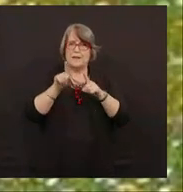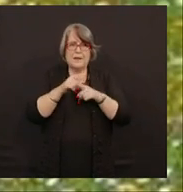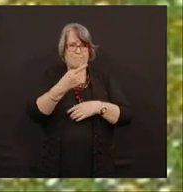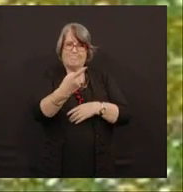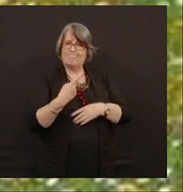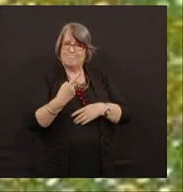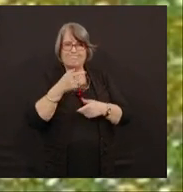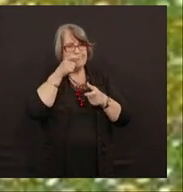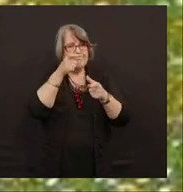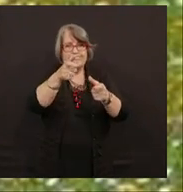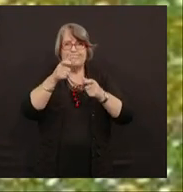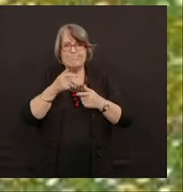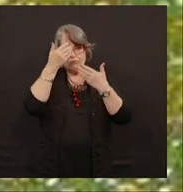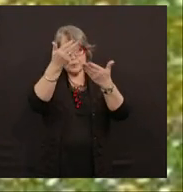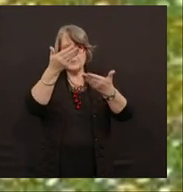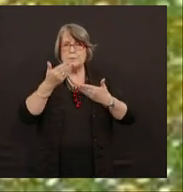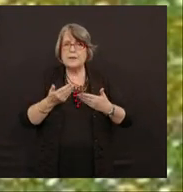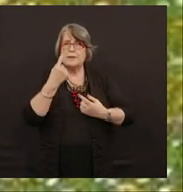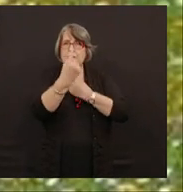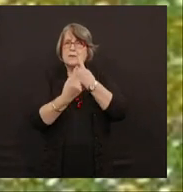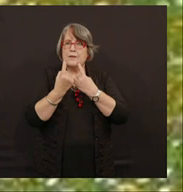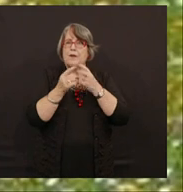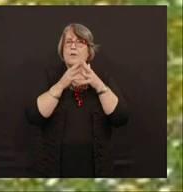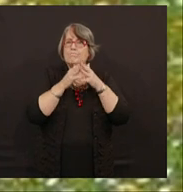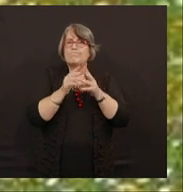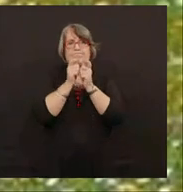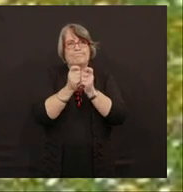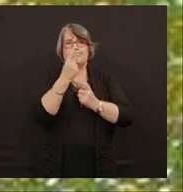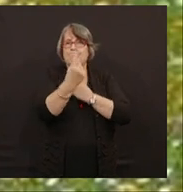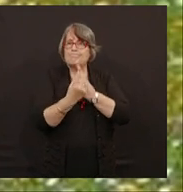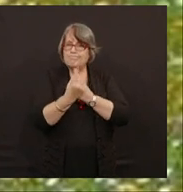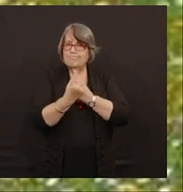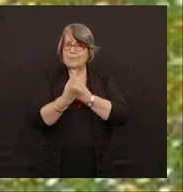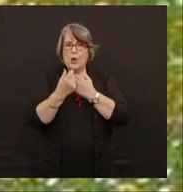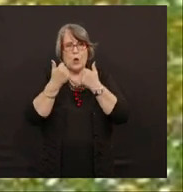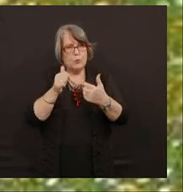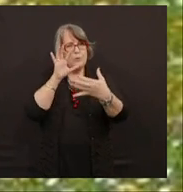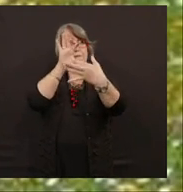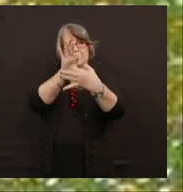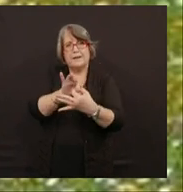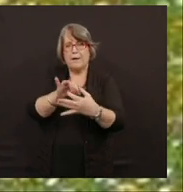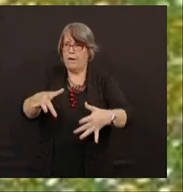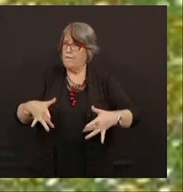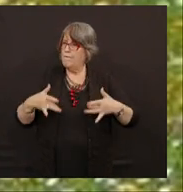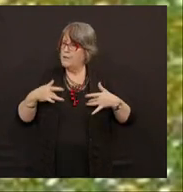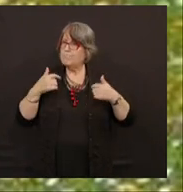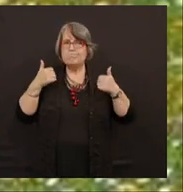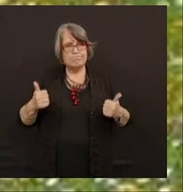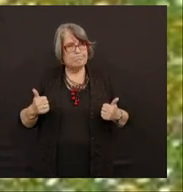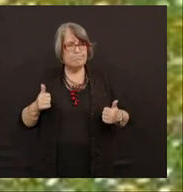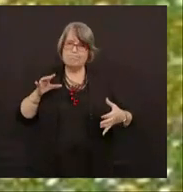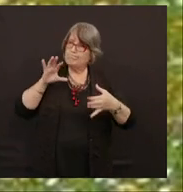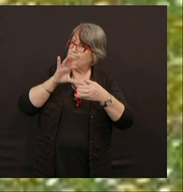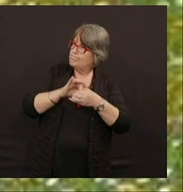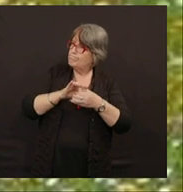of care, respect, and value for each other. Meaningful connections, a sense of purpose and a sense of belonging